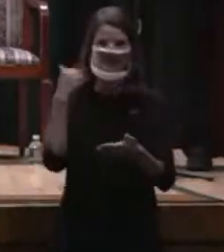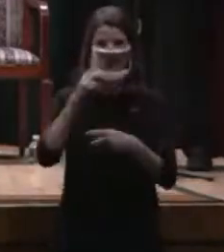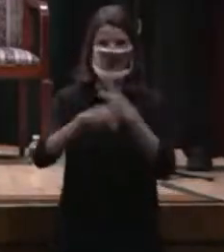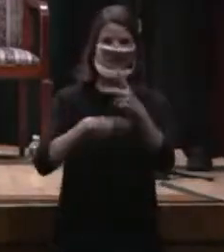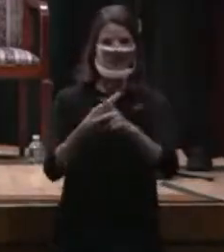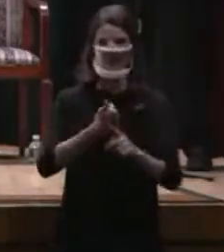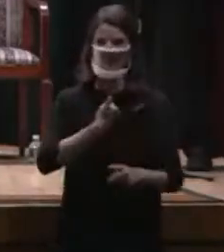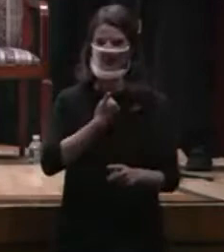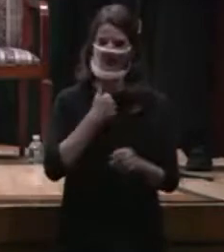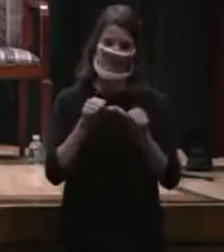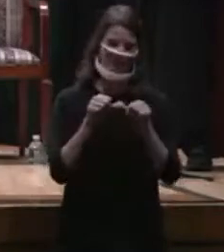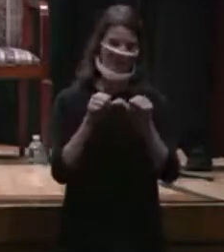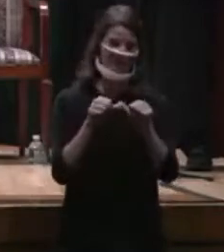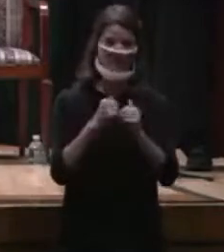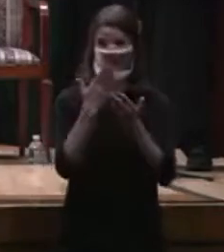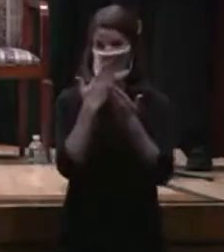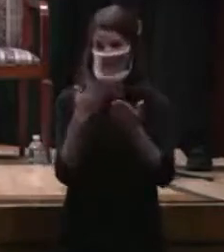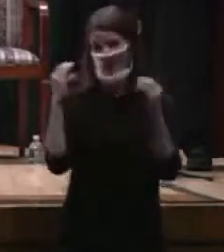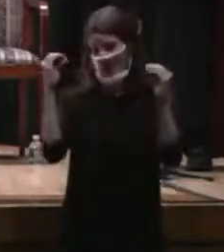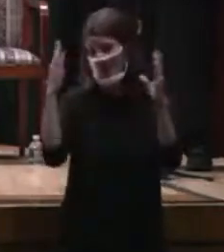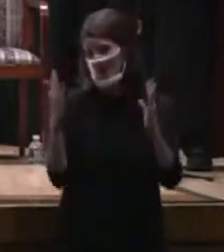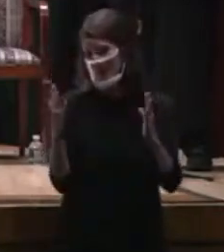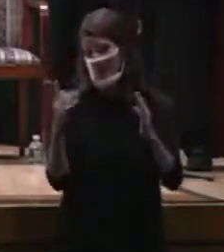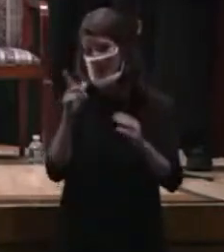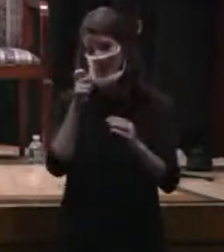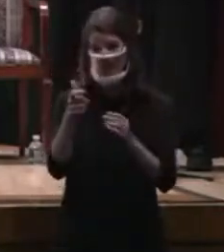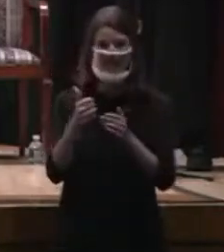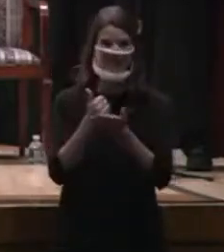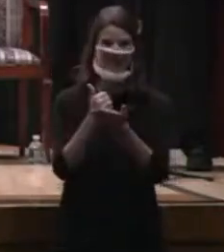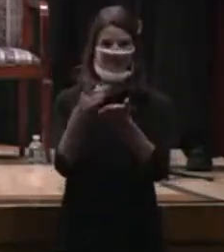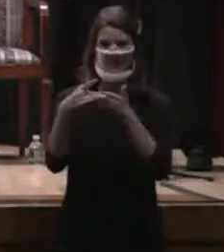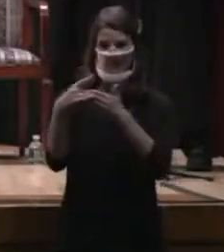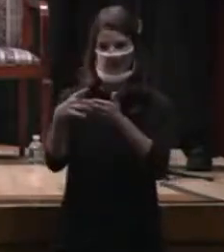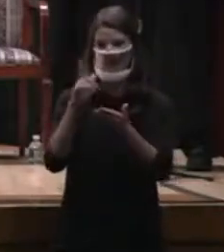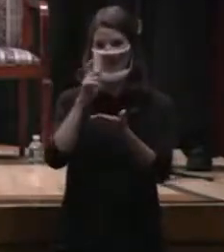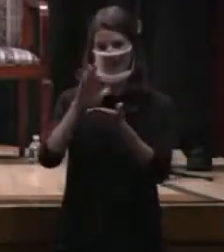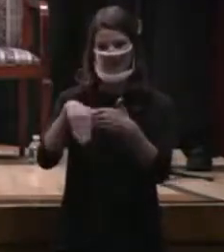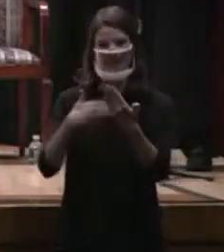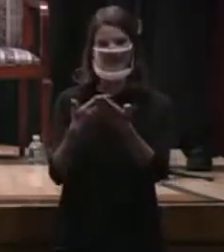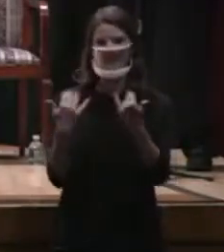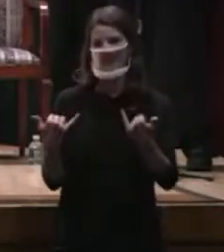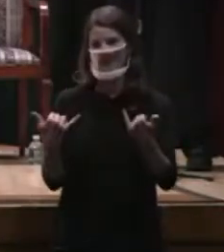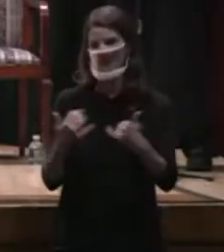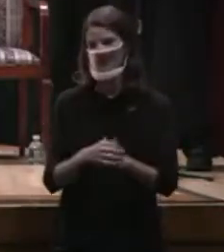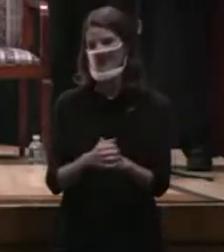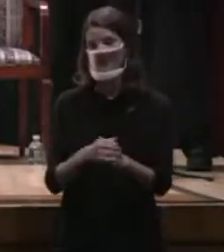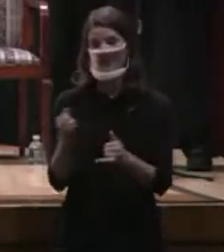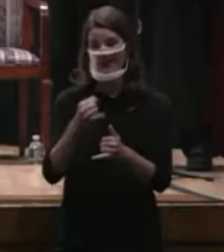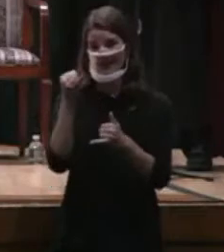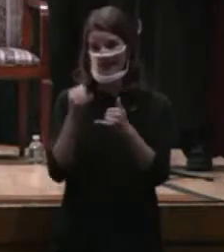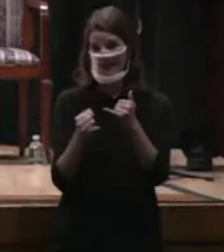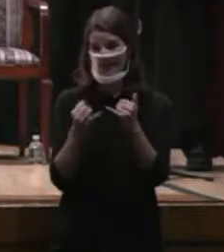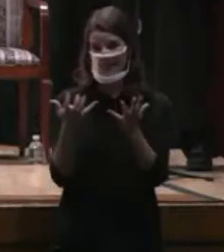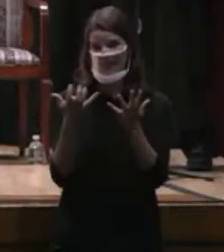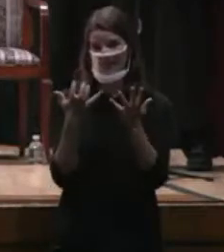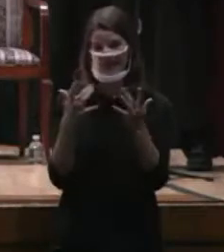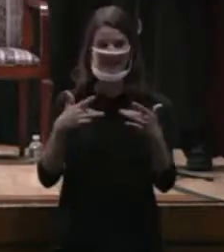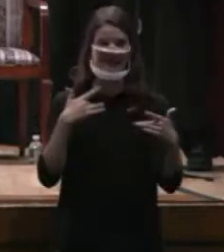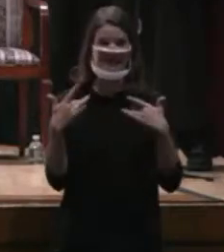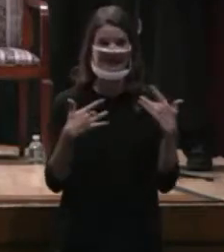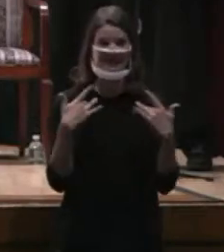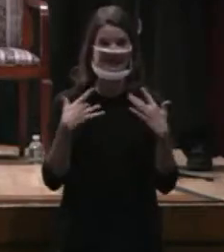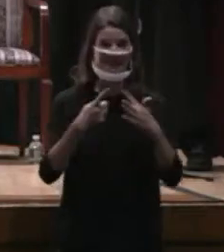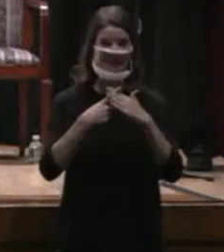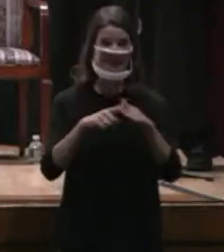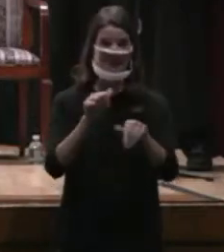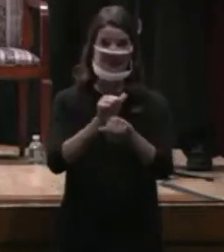herself. She would also like to thank her professors who helped guide her to where she is today. Lastly, she is excited to